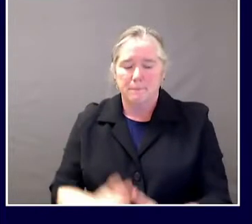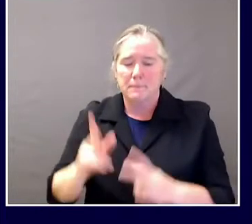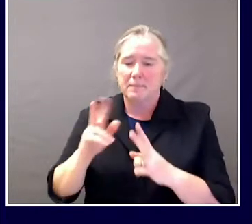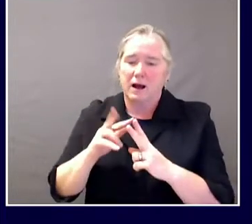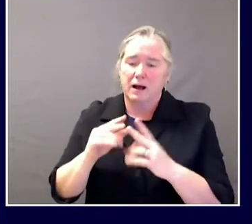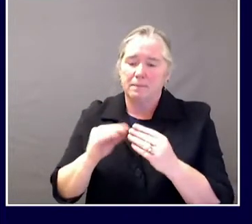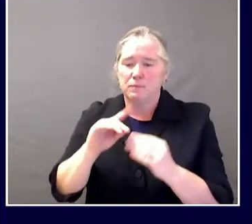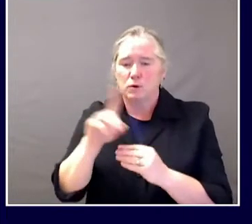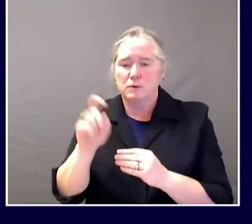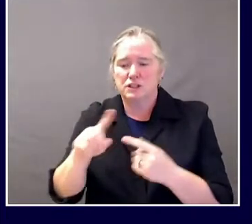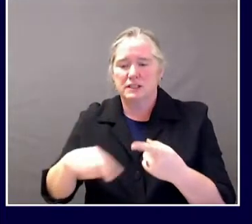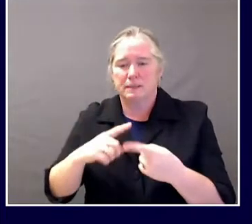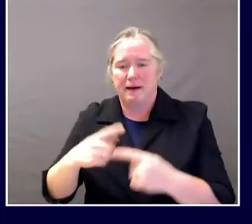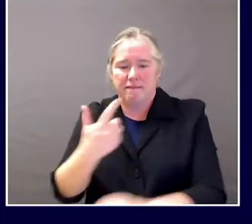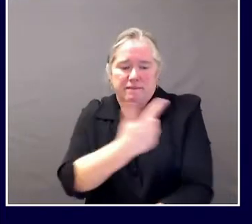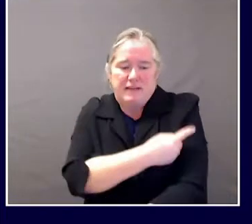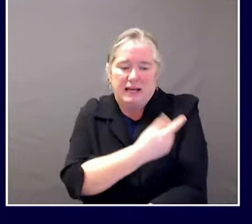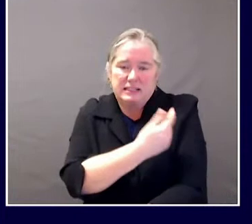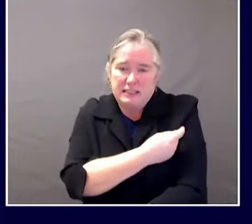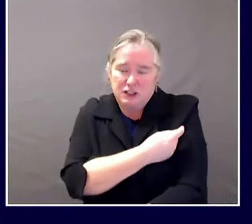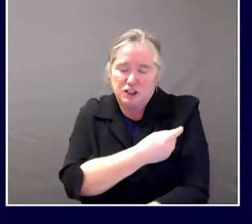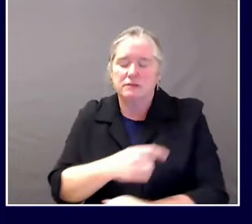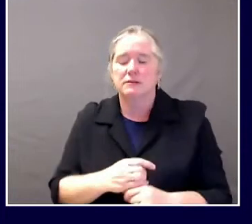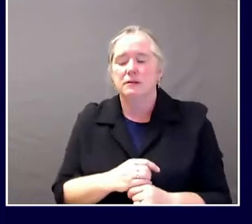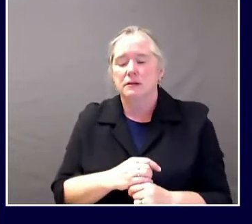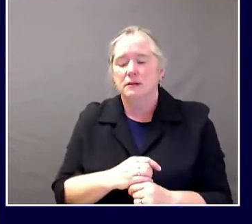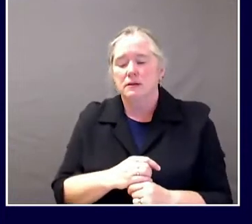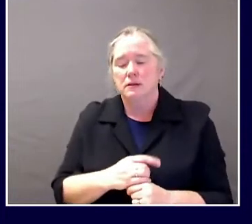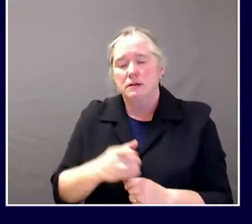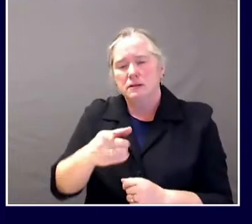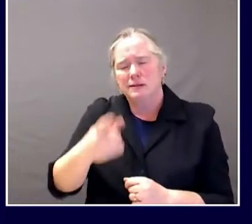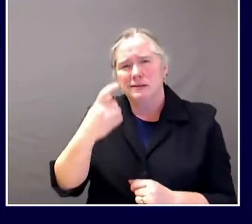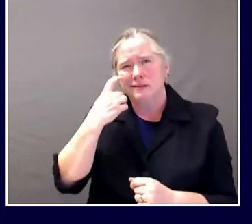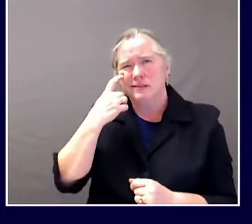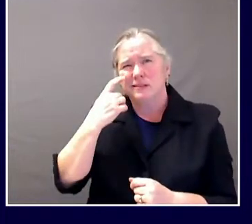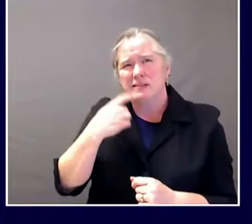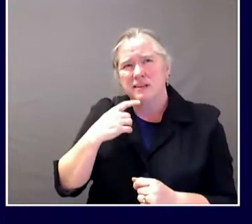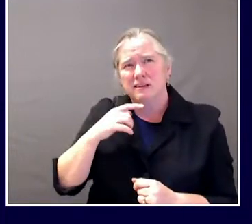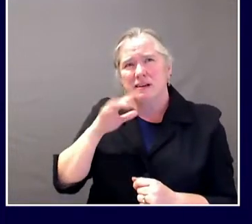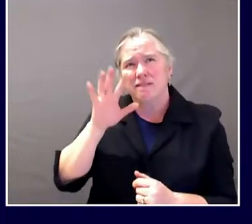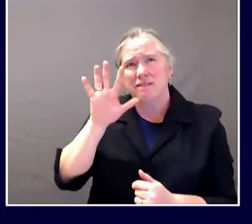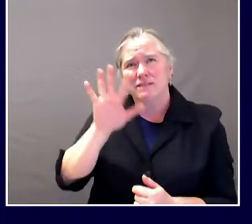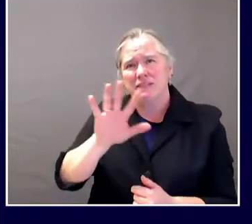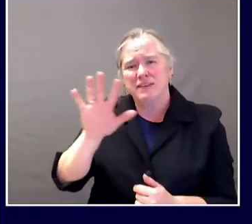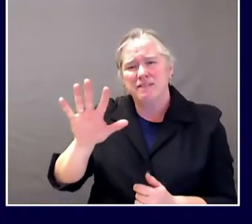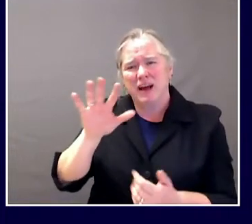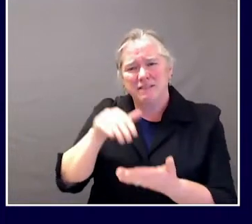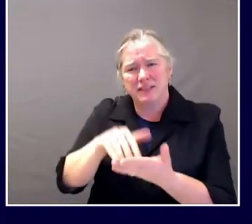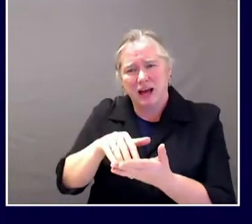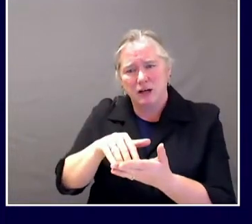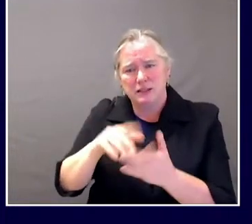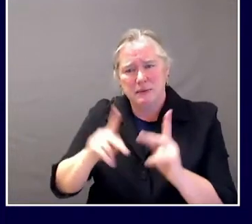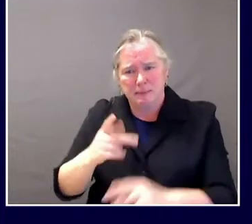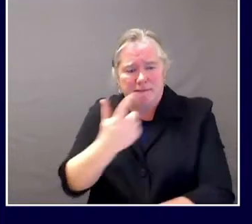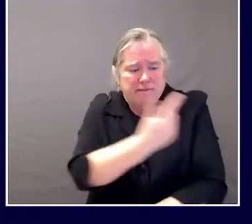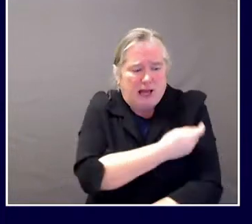about vaccinations. And one is, you gave the number, I think it was roughly 55,000 vaccinated so